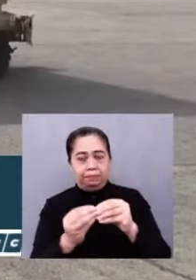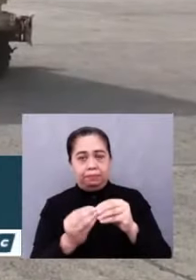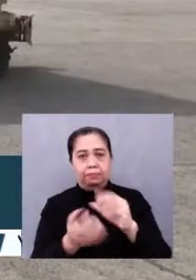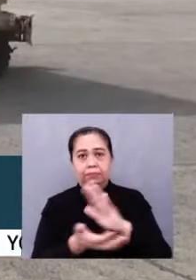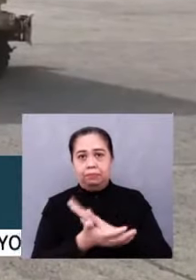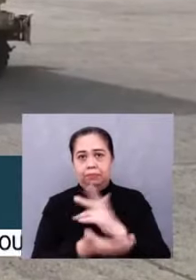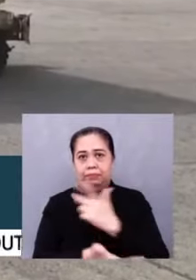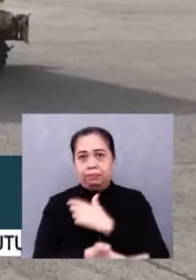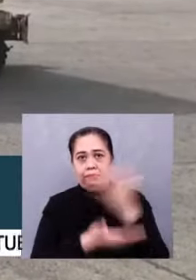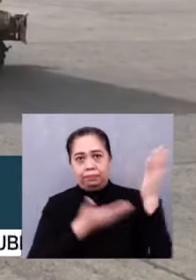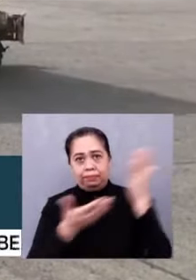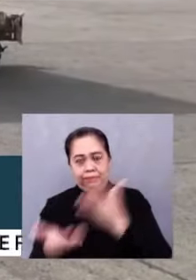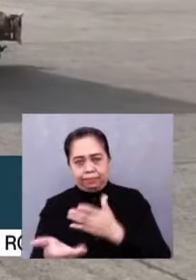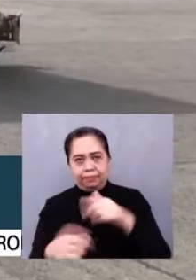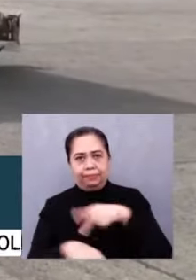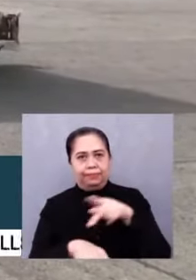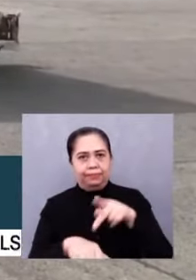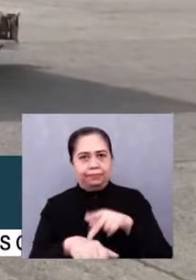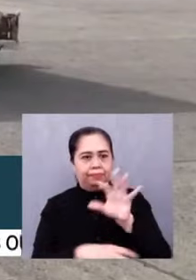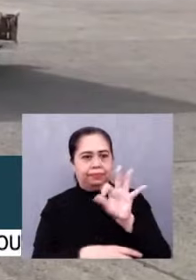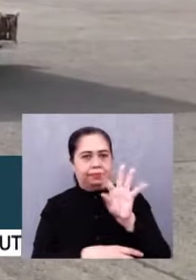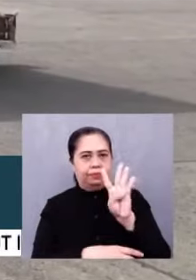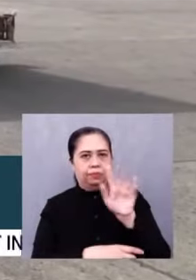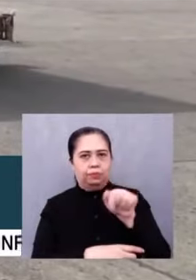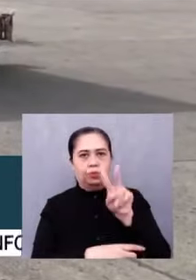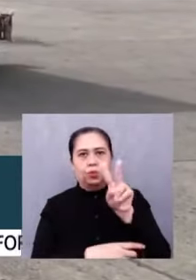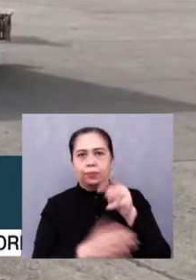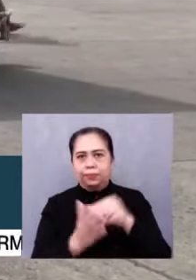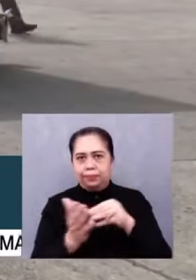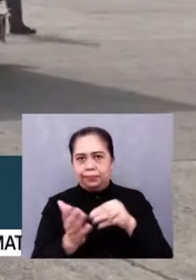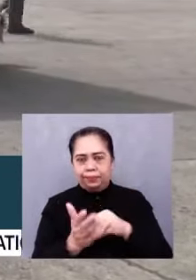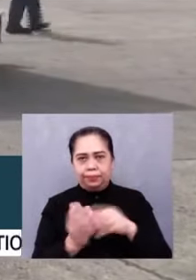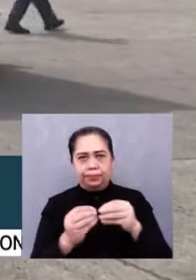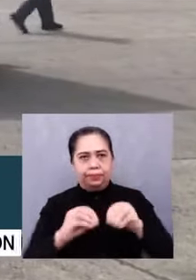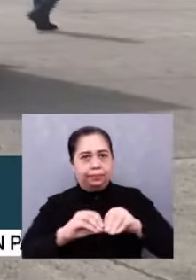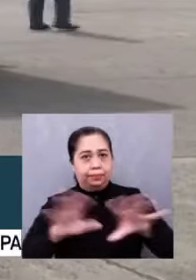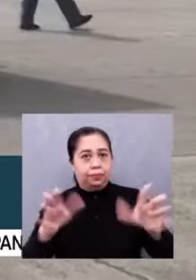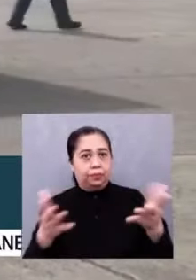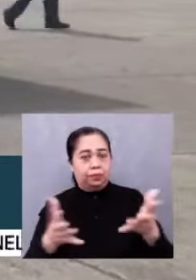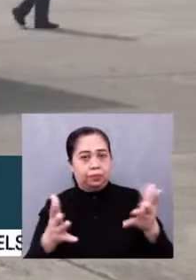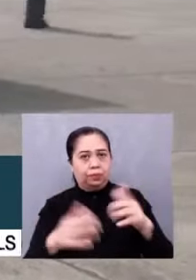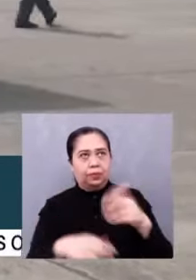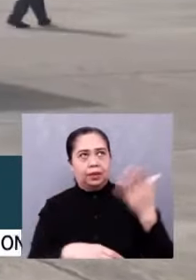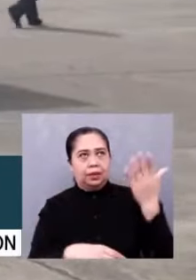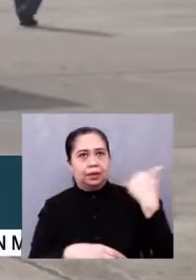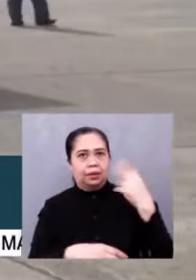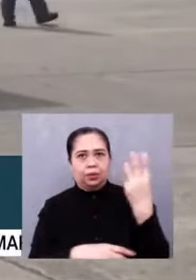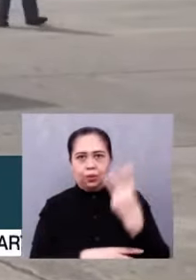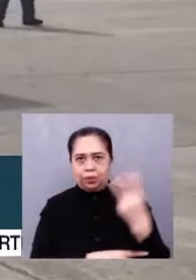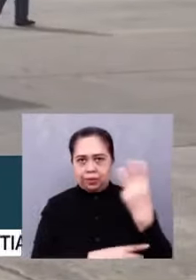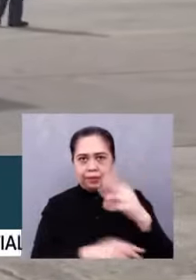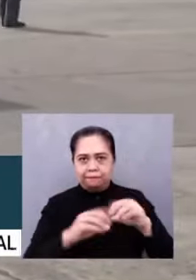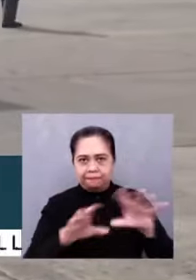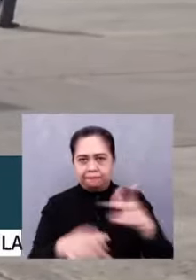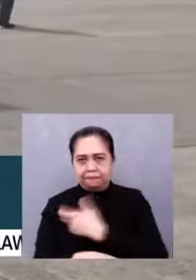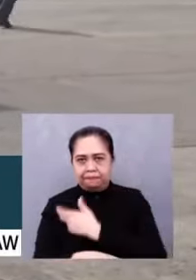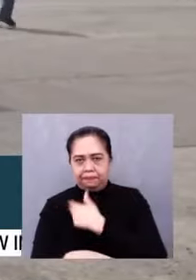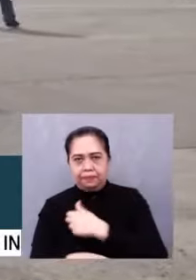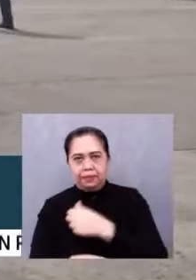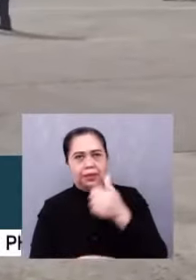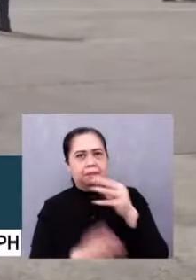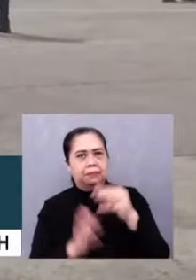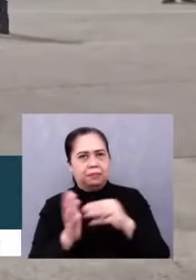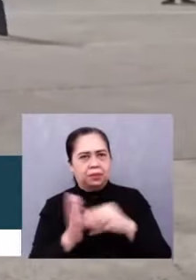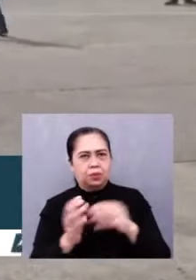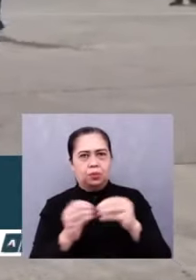In the country, 94.2 million of these were administered as of last Wednesday. With tens of millions of COVID vaccine